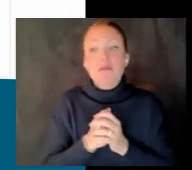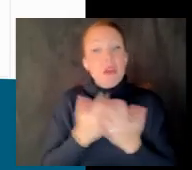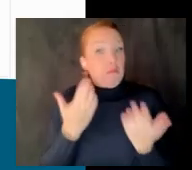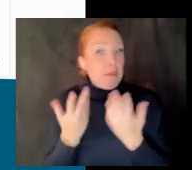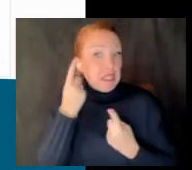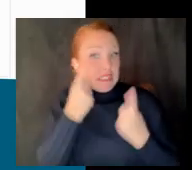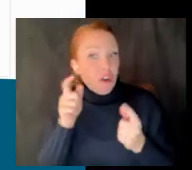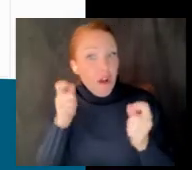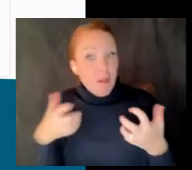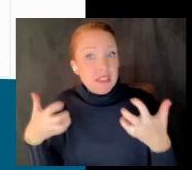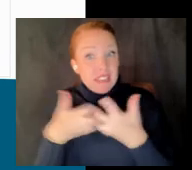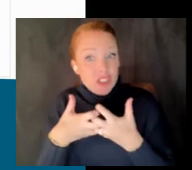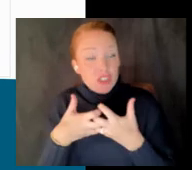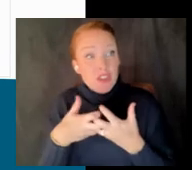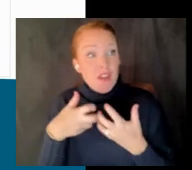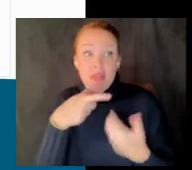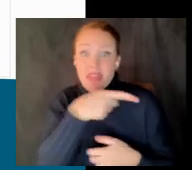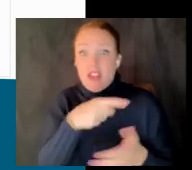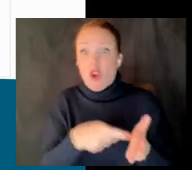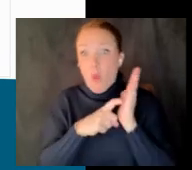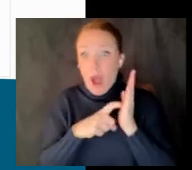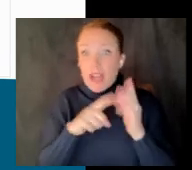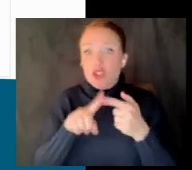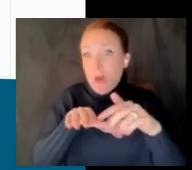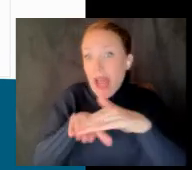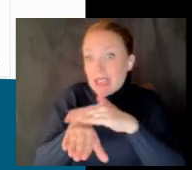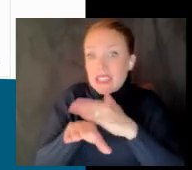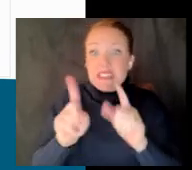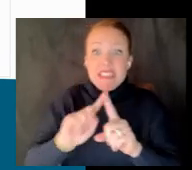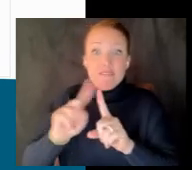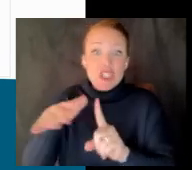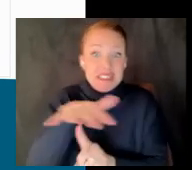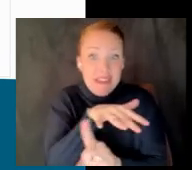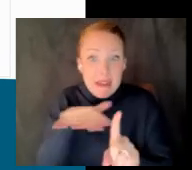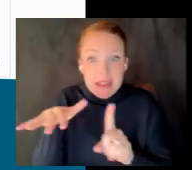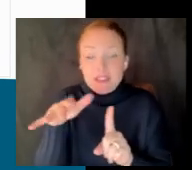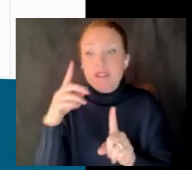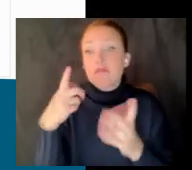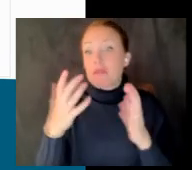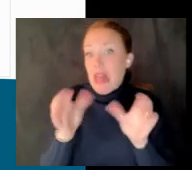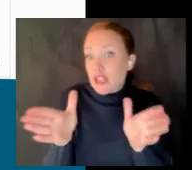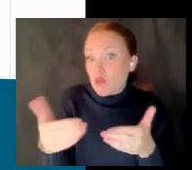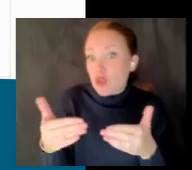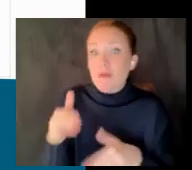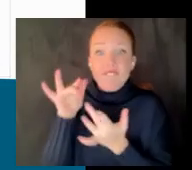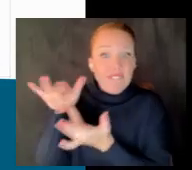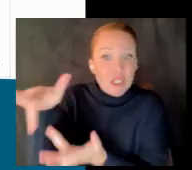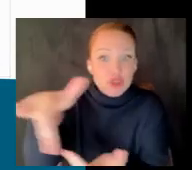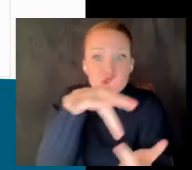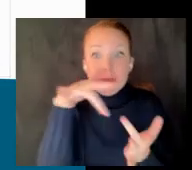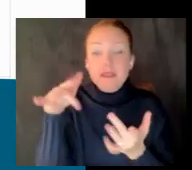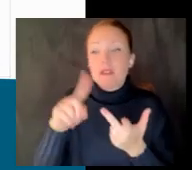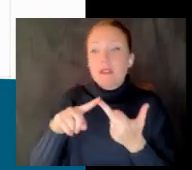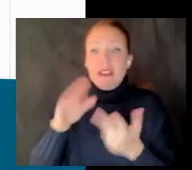consider accommodations that a student may require to access a variety of settings, again, to include classroom, field trips,